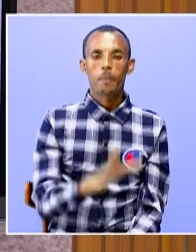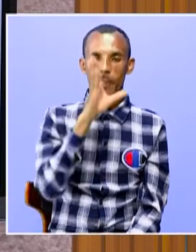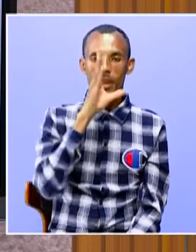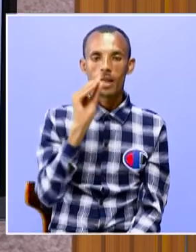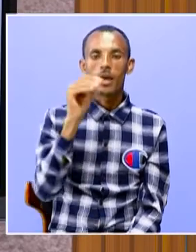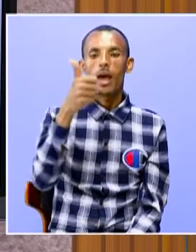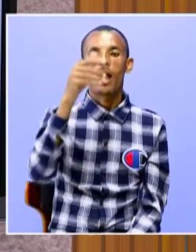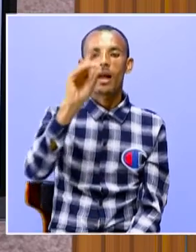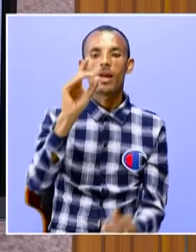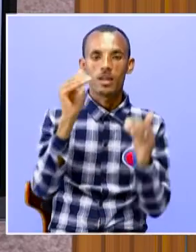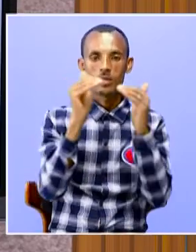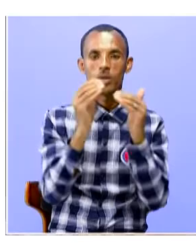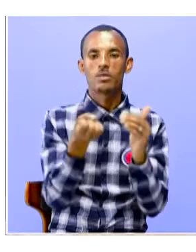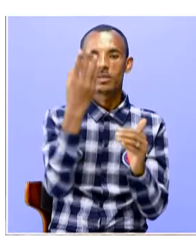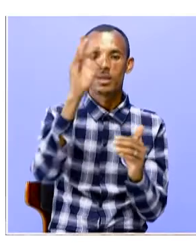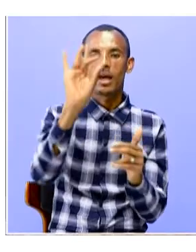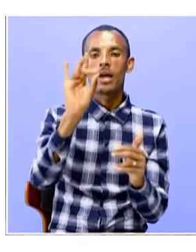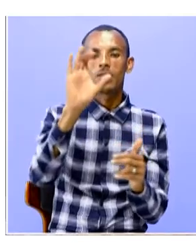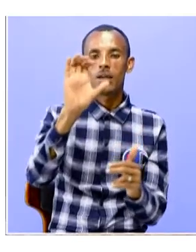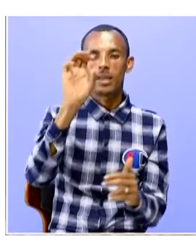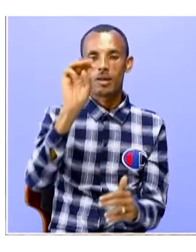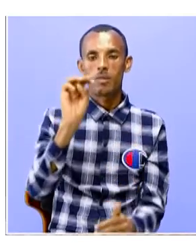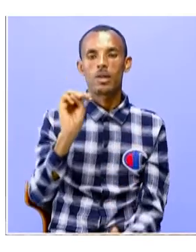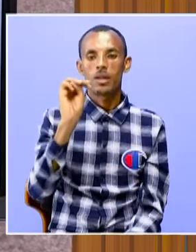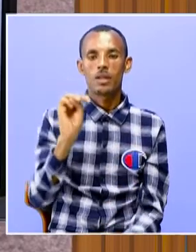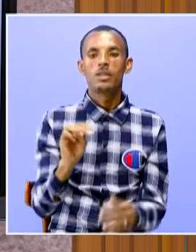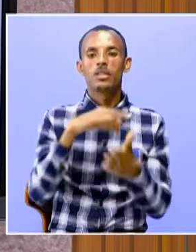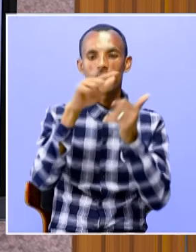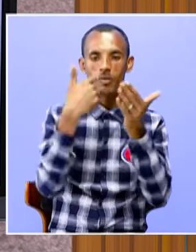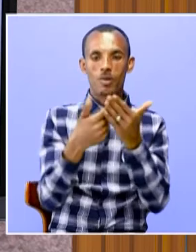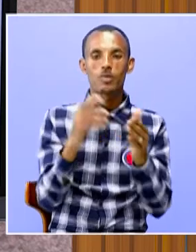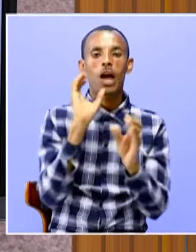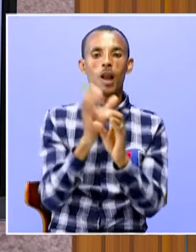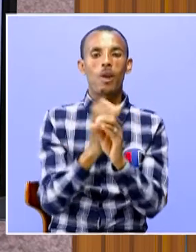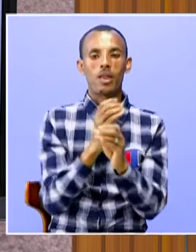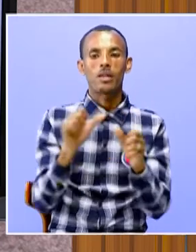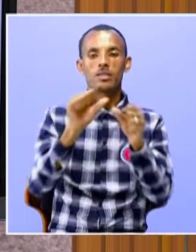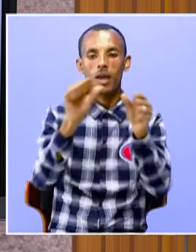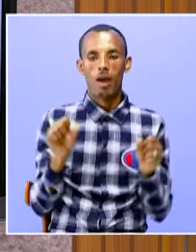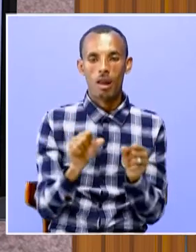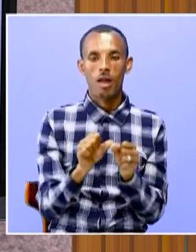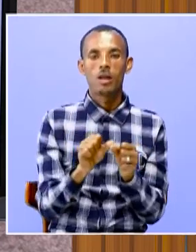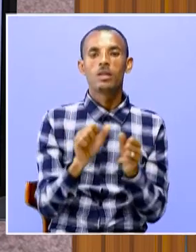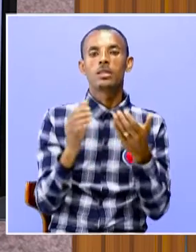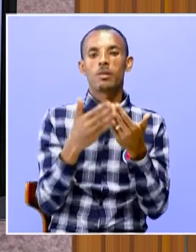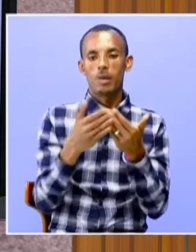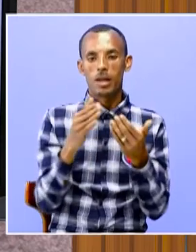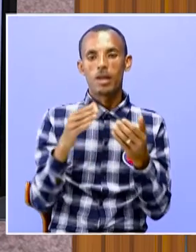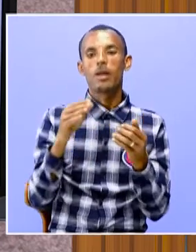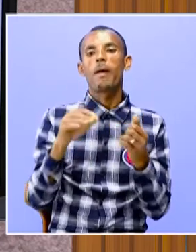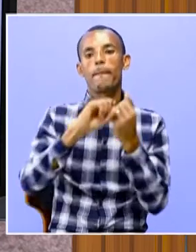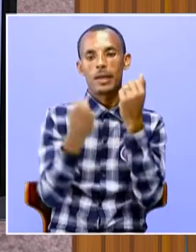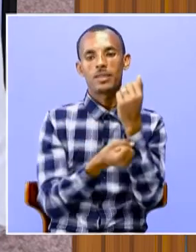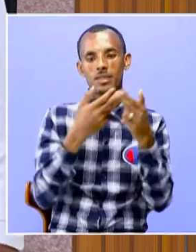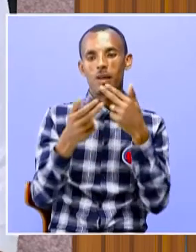and AD is given to be this 8 centimeter. Therefore, to calculate the area, simply base times